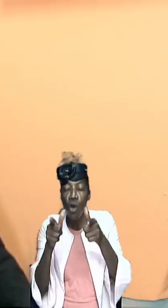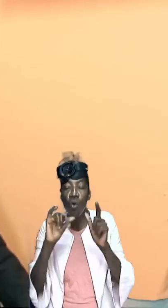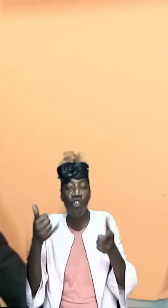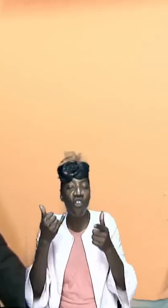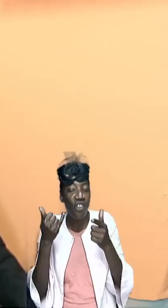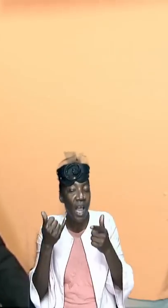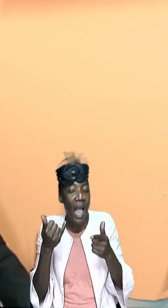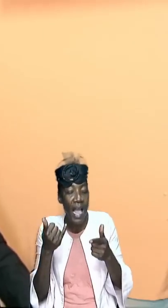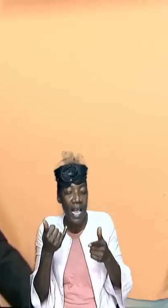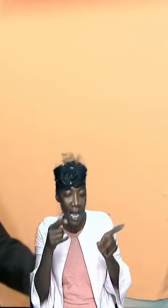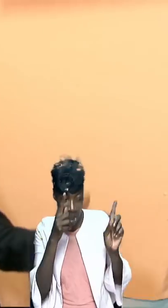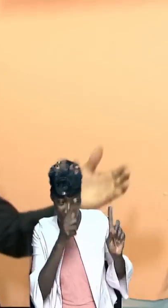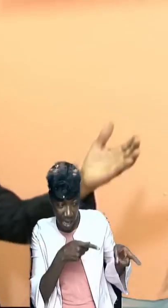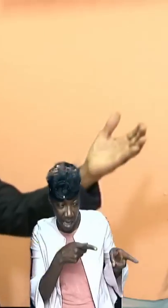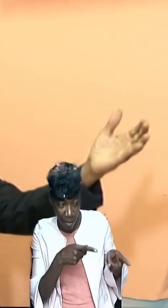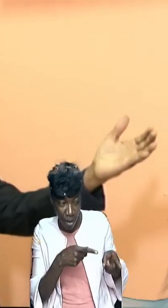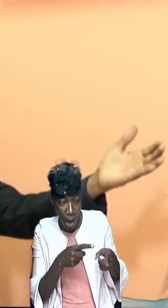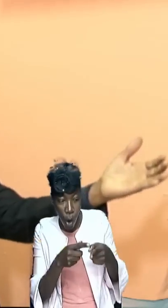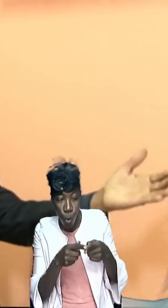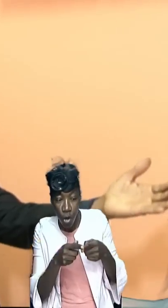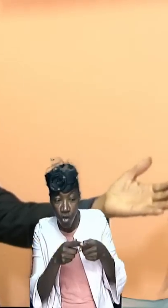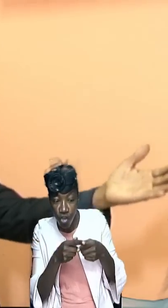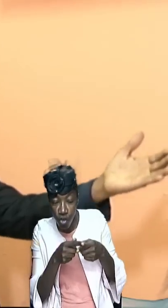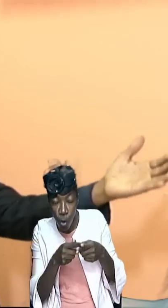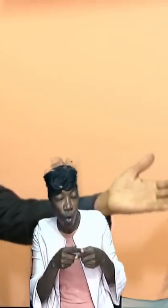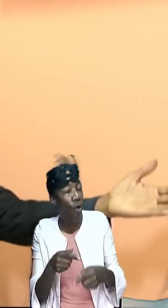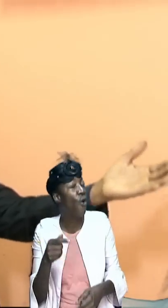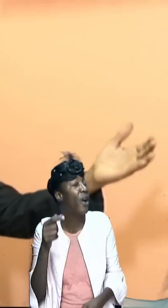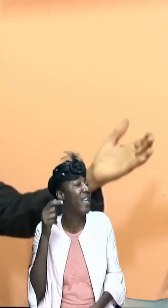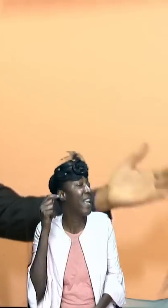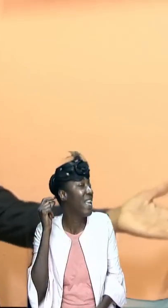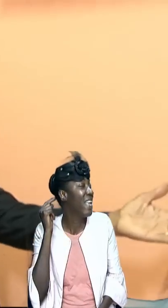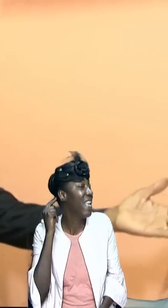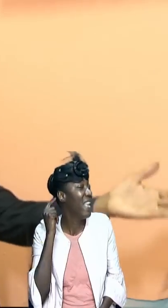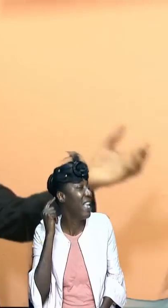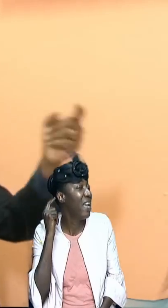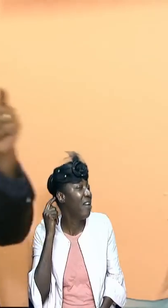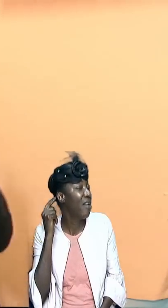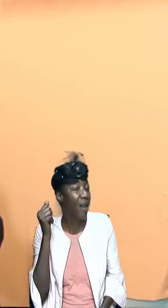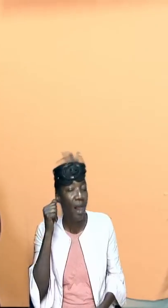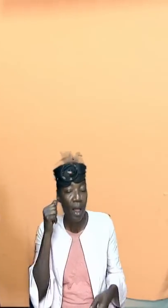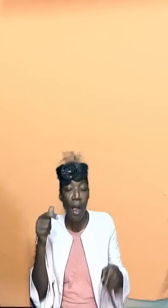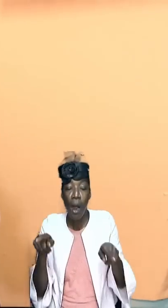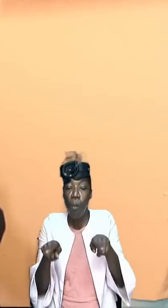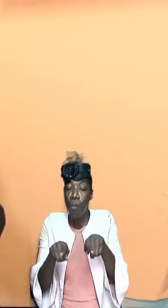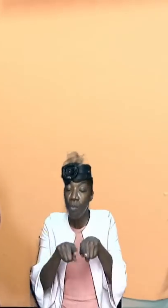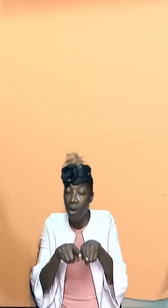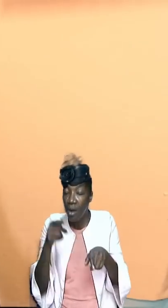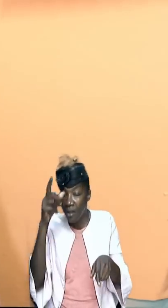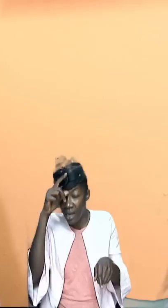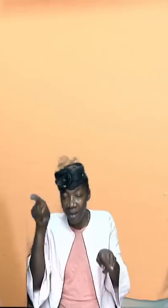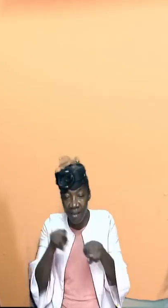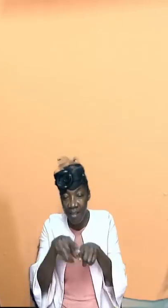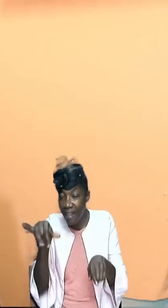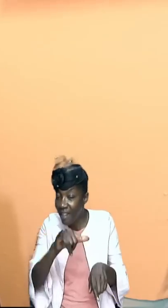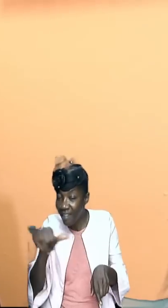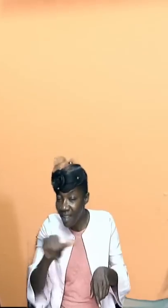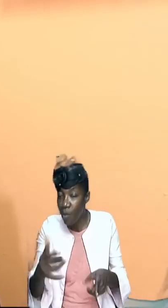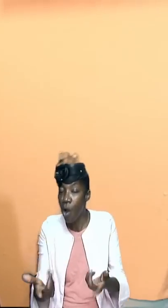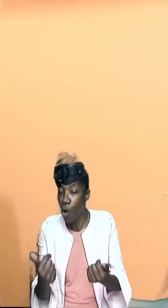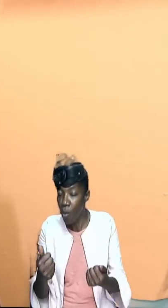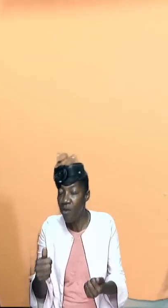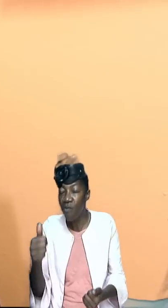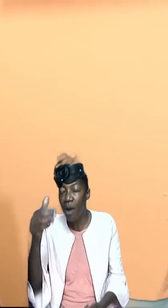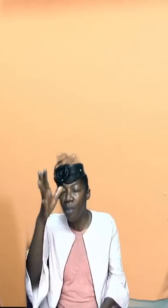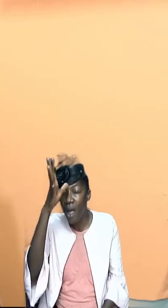short hair. But is brother and sister same way, coming from the same mother and father? The mother and father